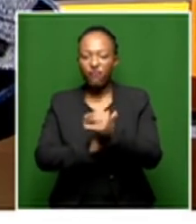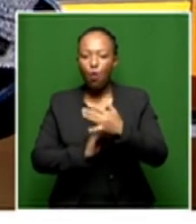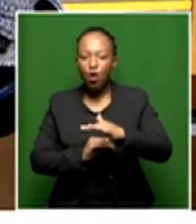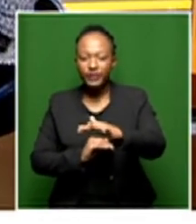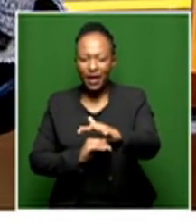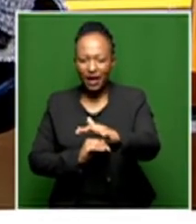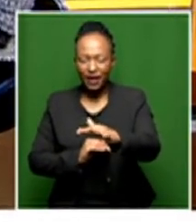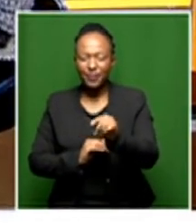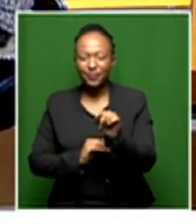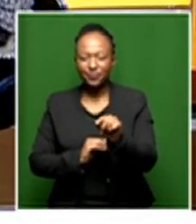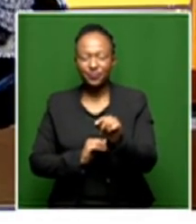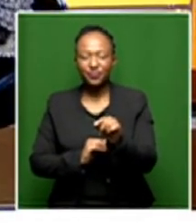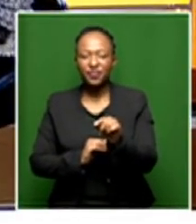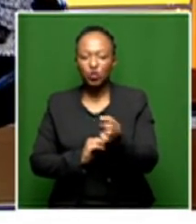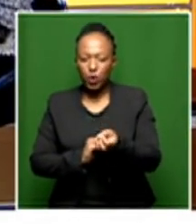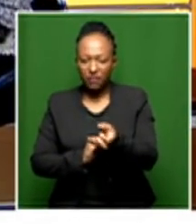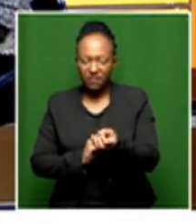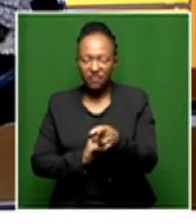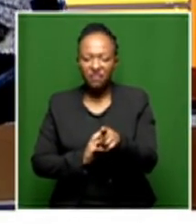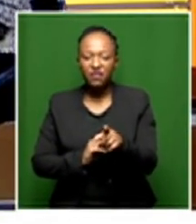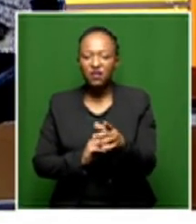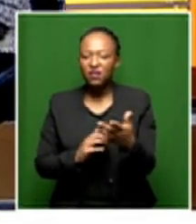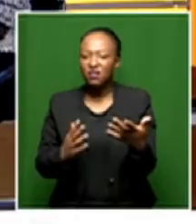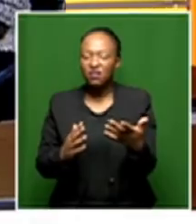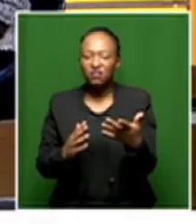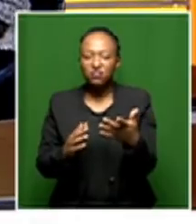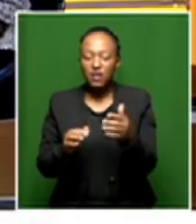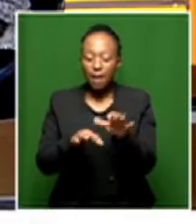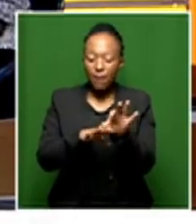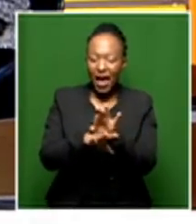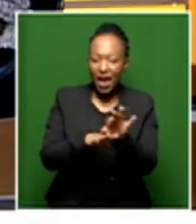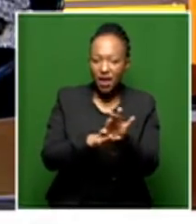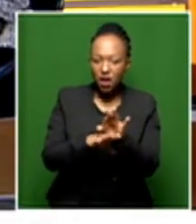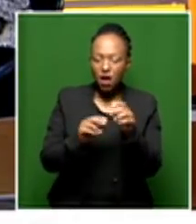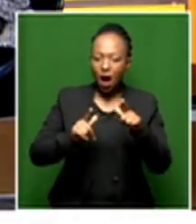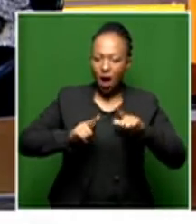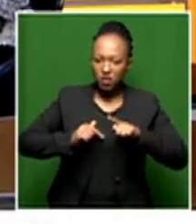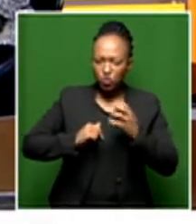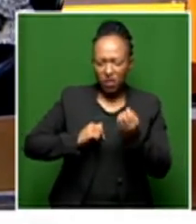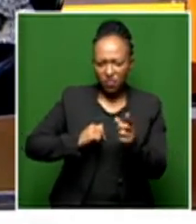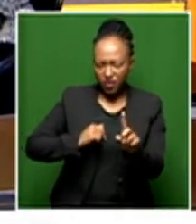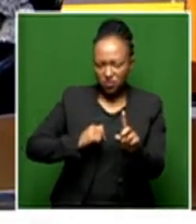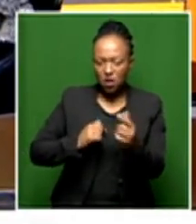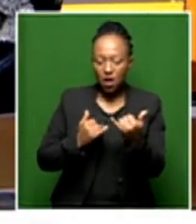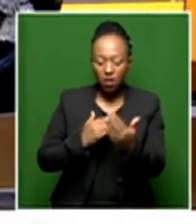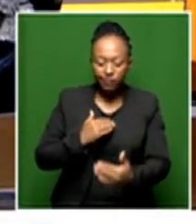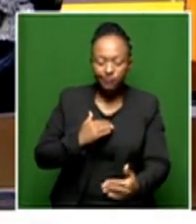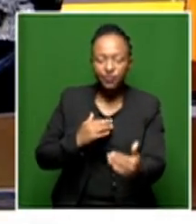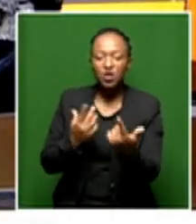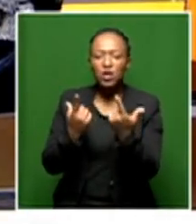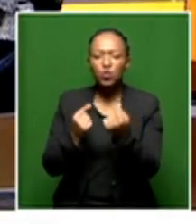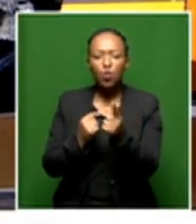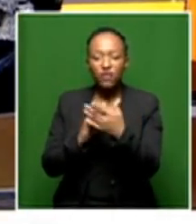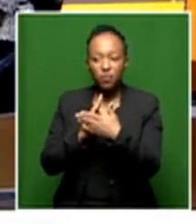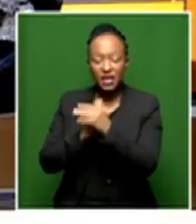supply, what are the contingency plans that you have in place, and what can actually be done from your